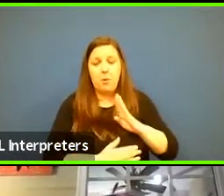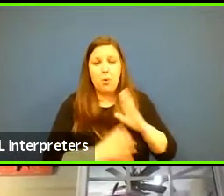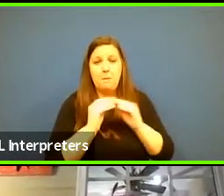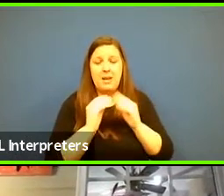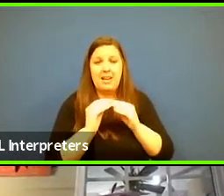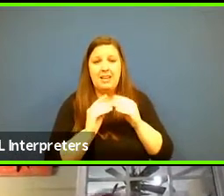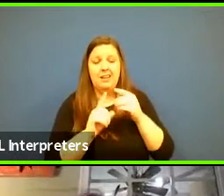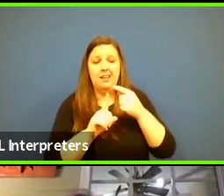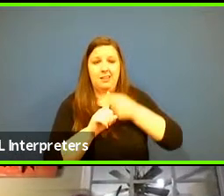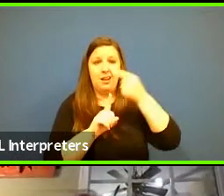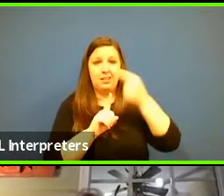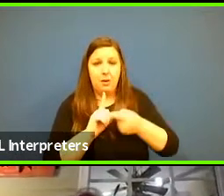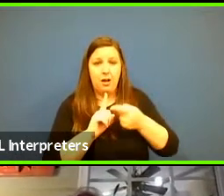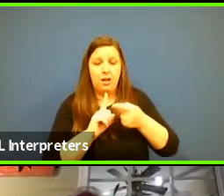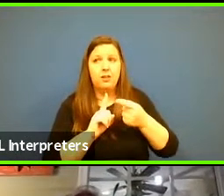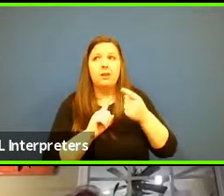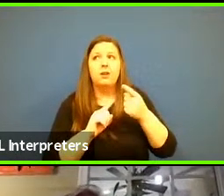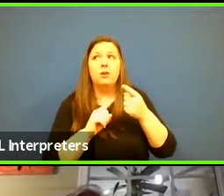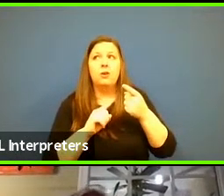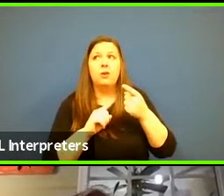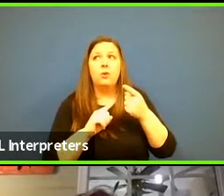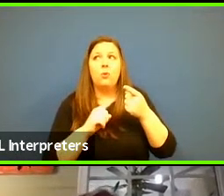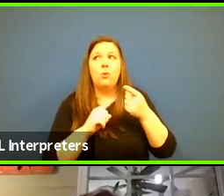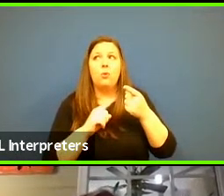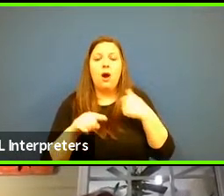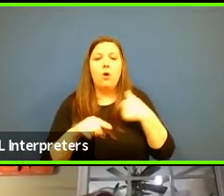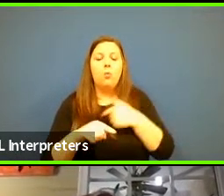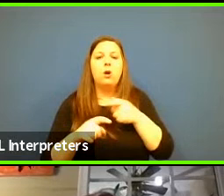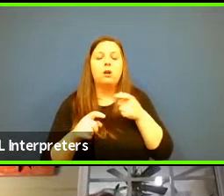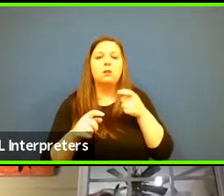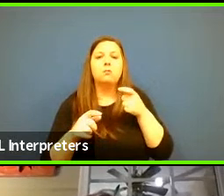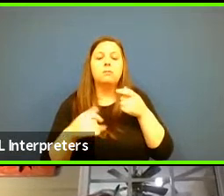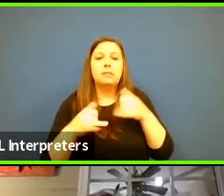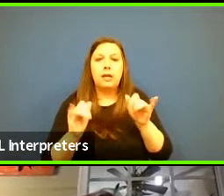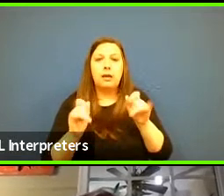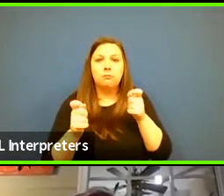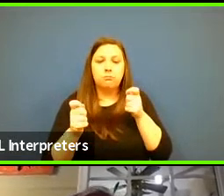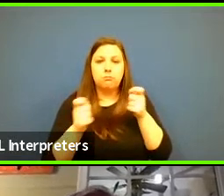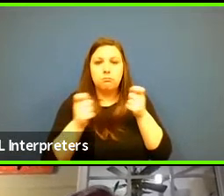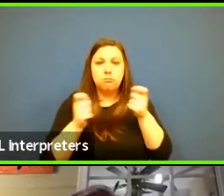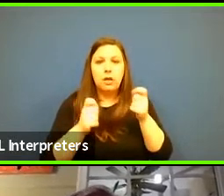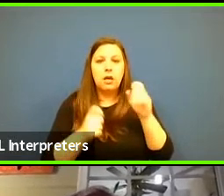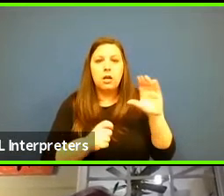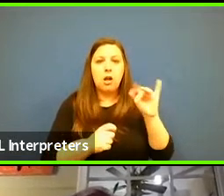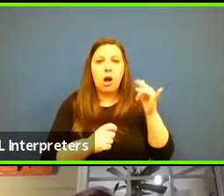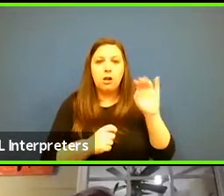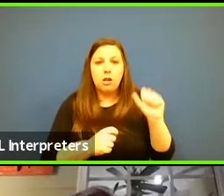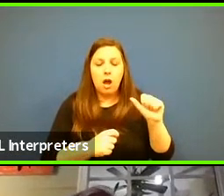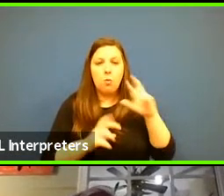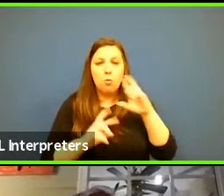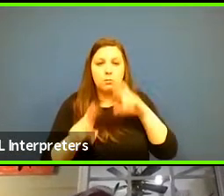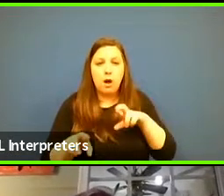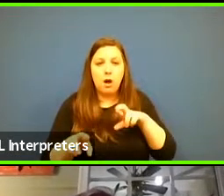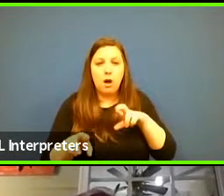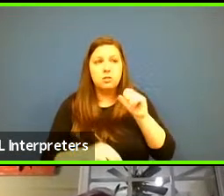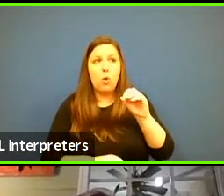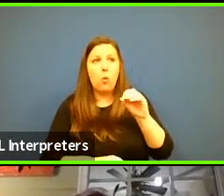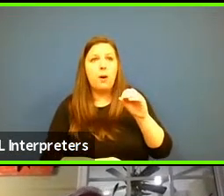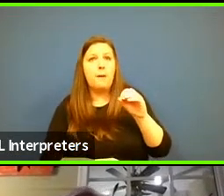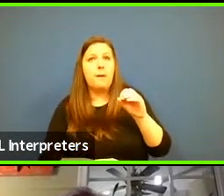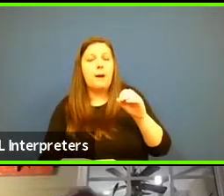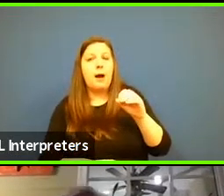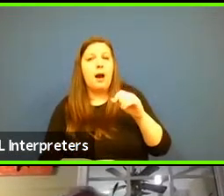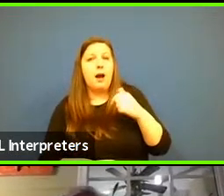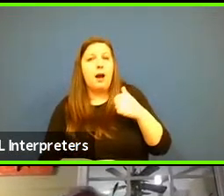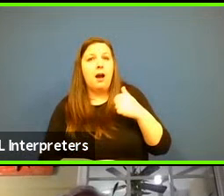with the Cognia, the Cognia response. And so I think I would try to